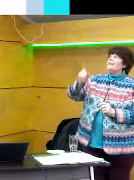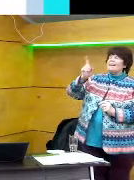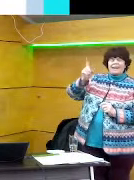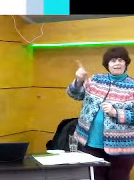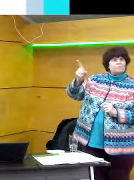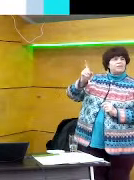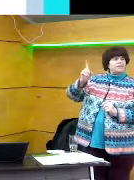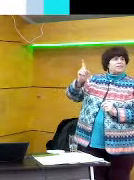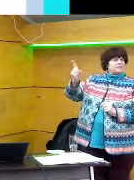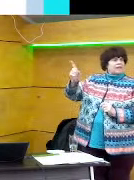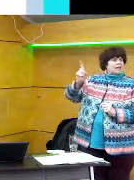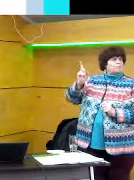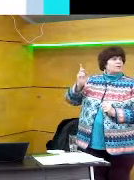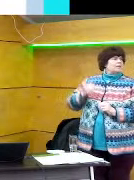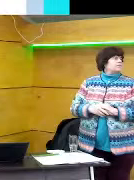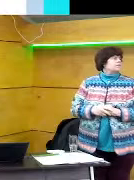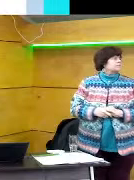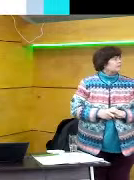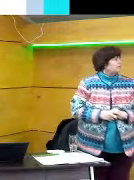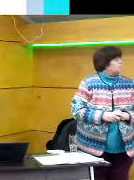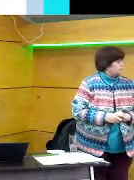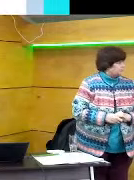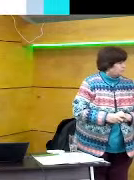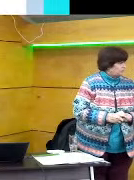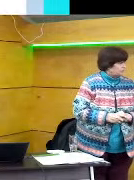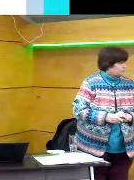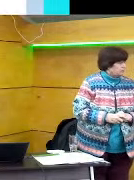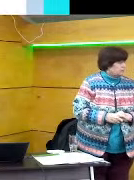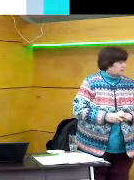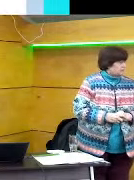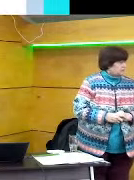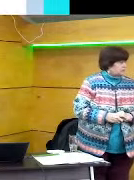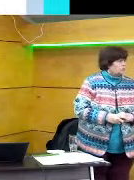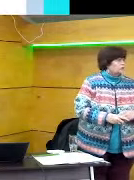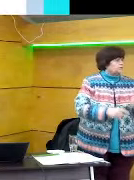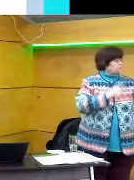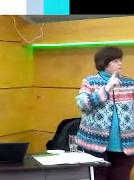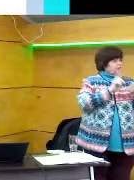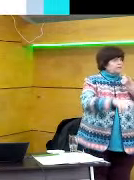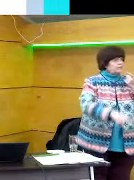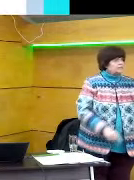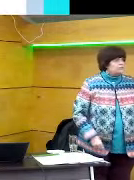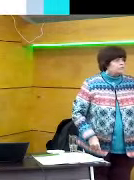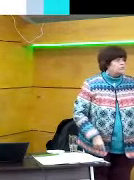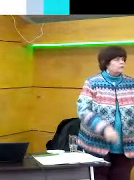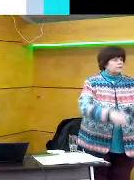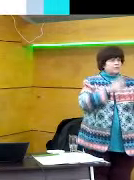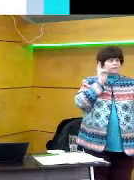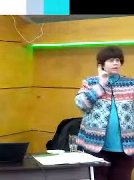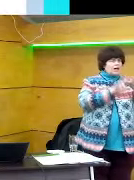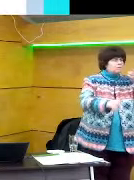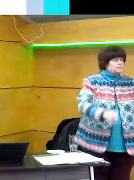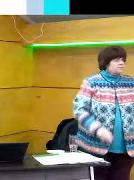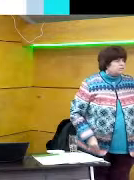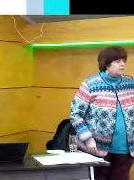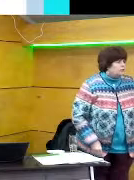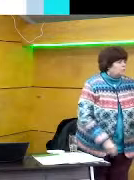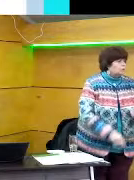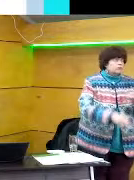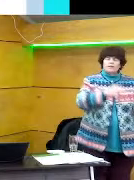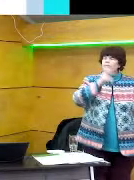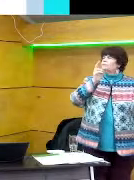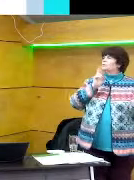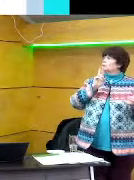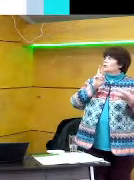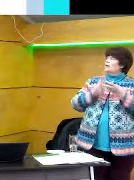highlight every time there's a punctuation. We're looking for periods, we're looking for commas,